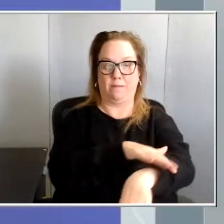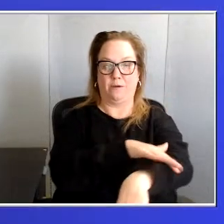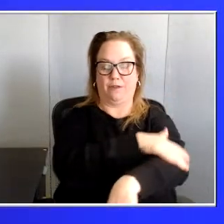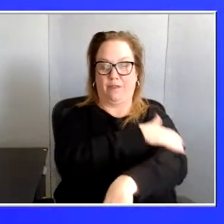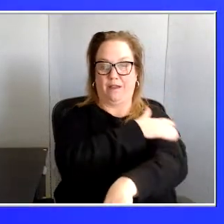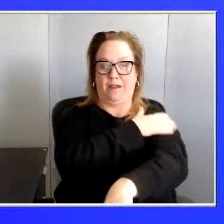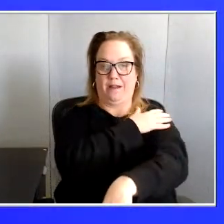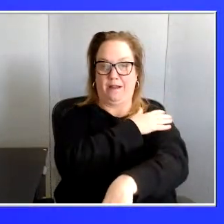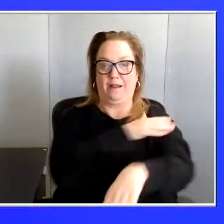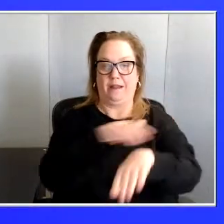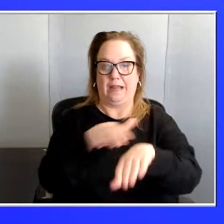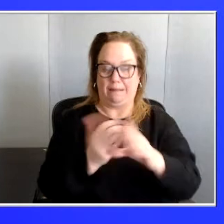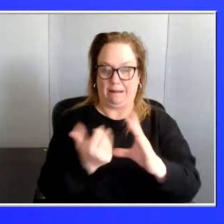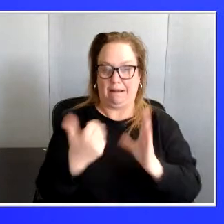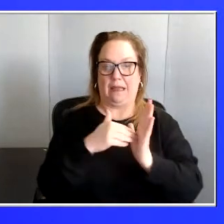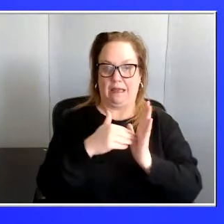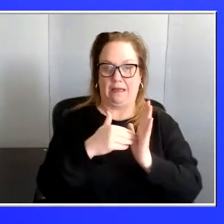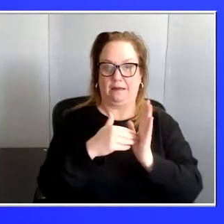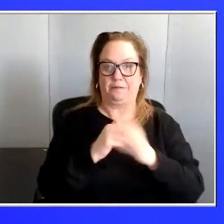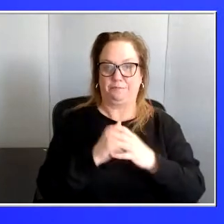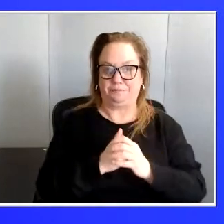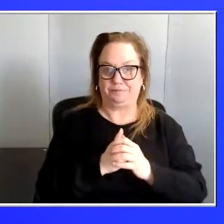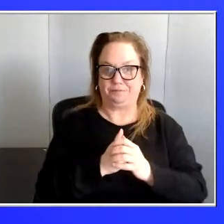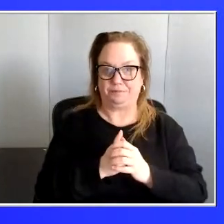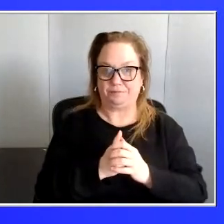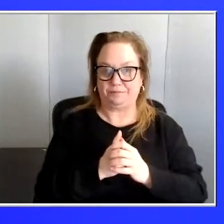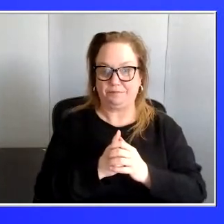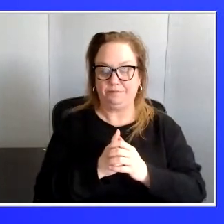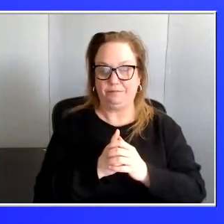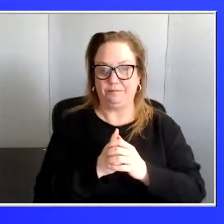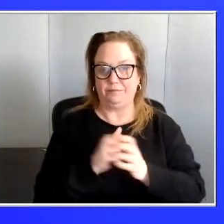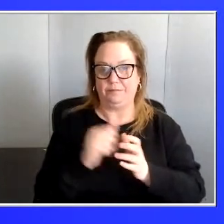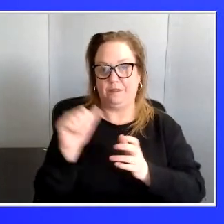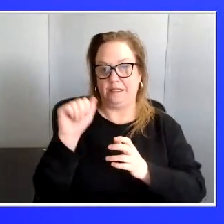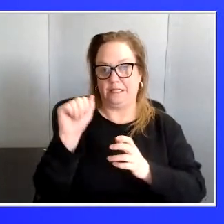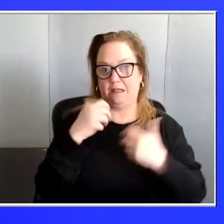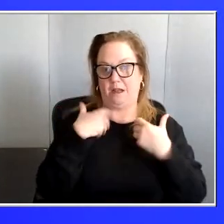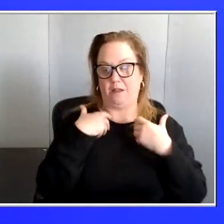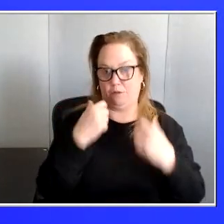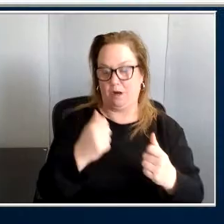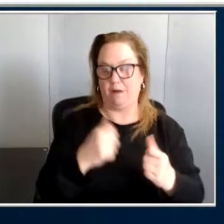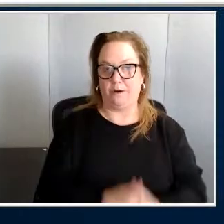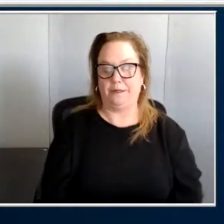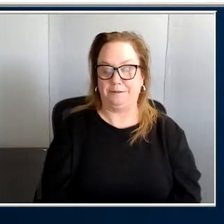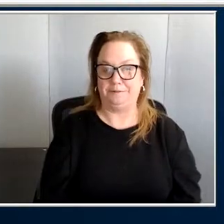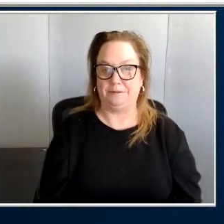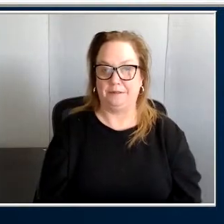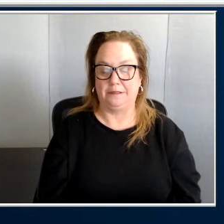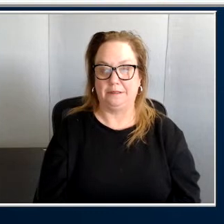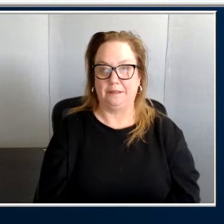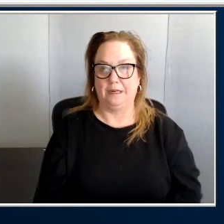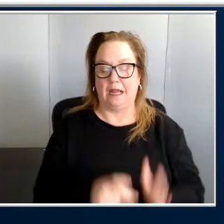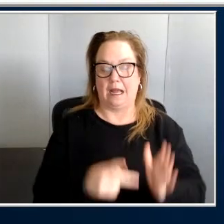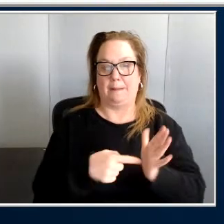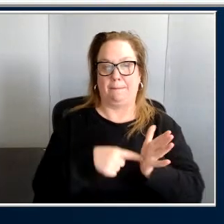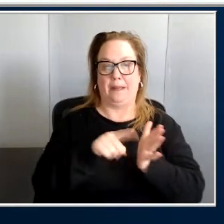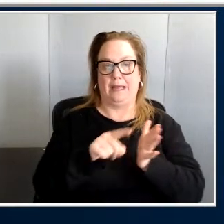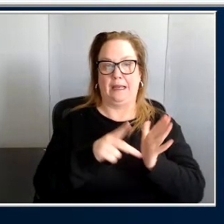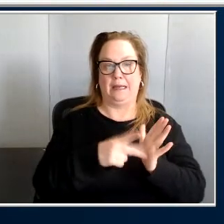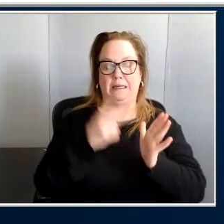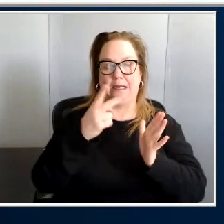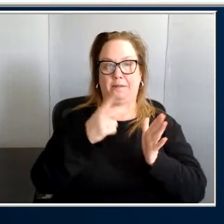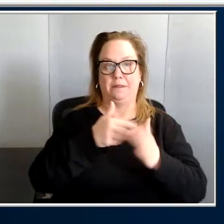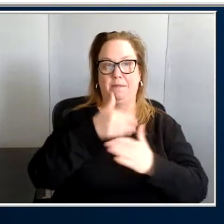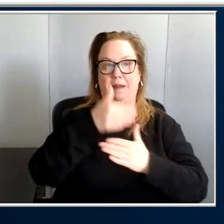repeats for any period of time that that athlete is on that recovery device. Yeah, I'd probably pay double to wear that to my next formal event